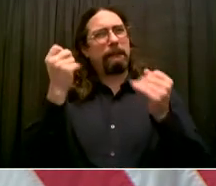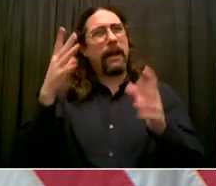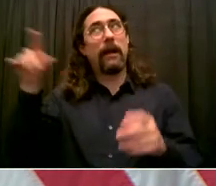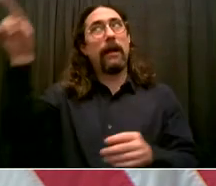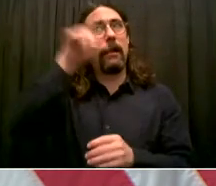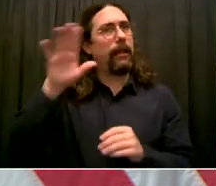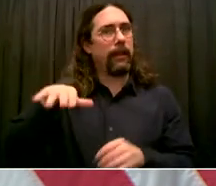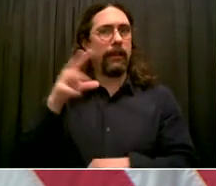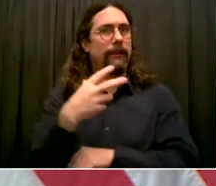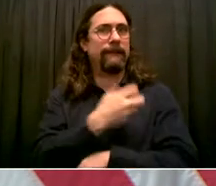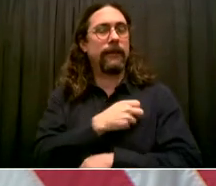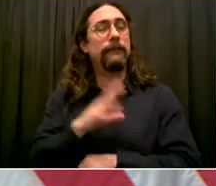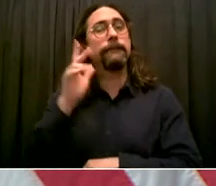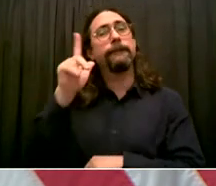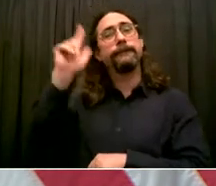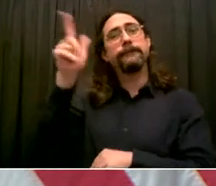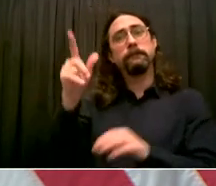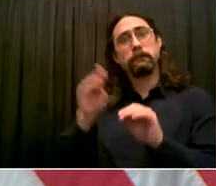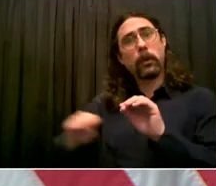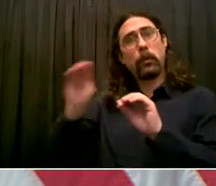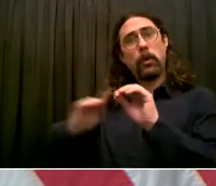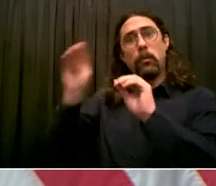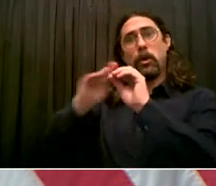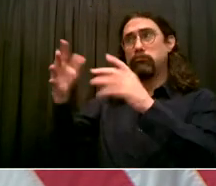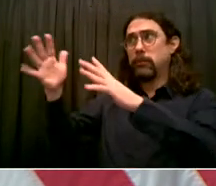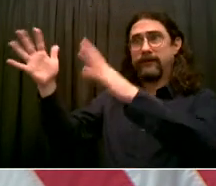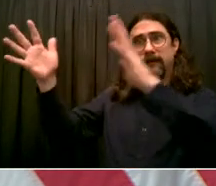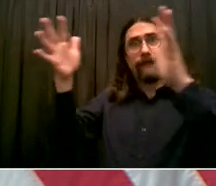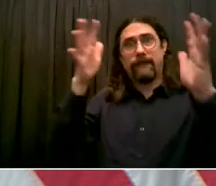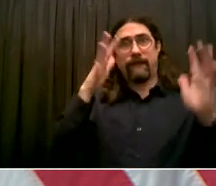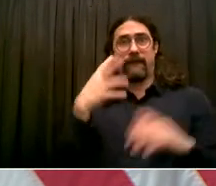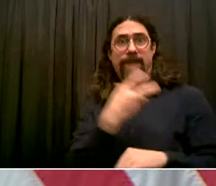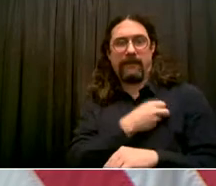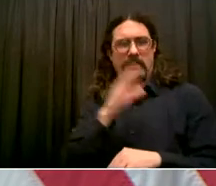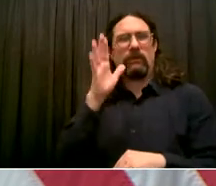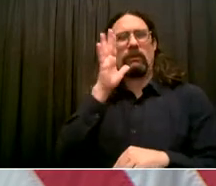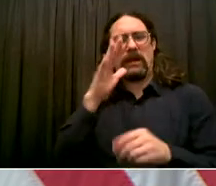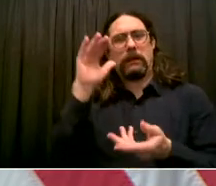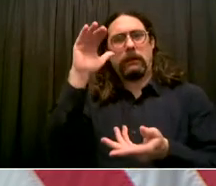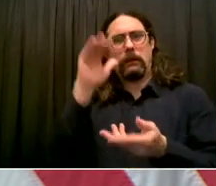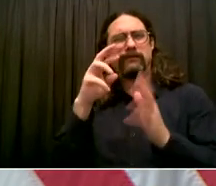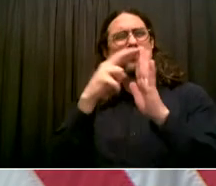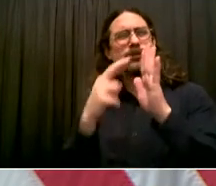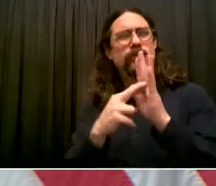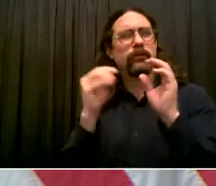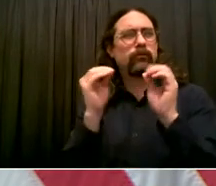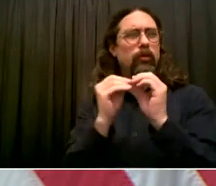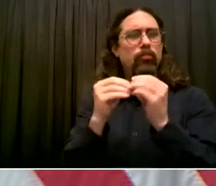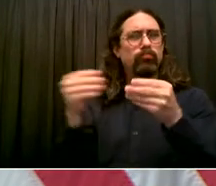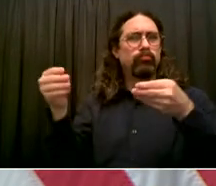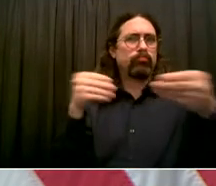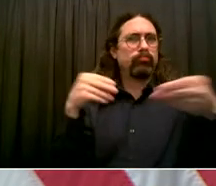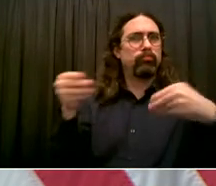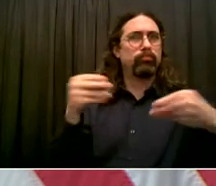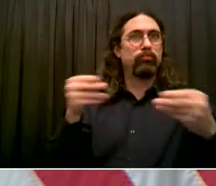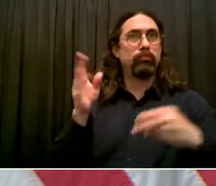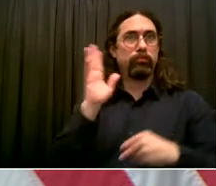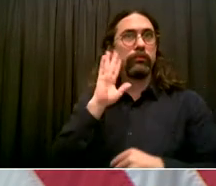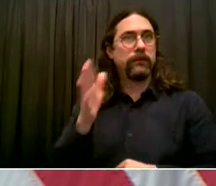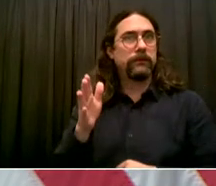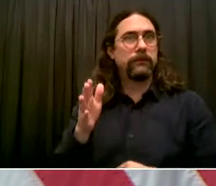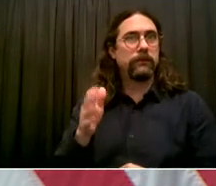relaxation of the guidelines further. But there are some very important provisos that I want to make sure to communicate as part of